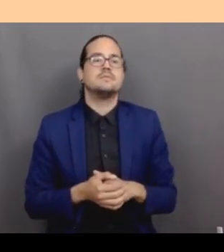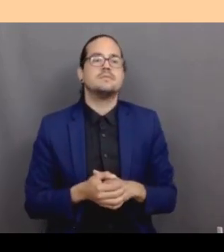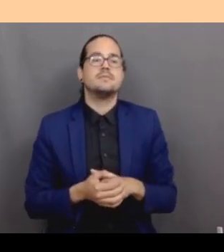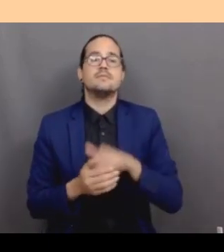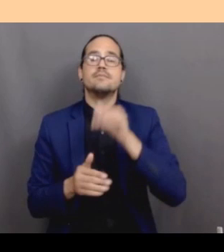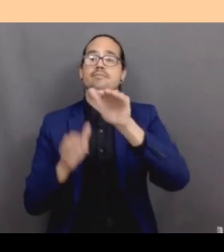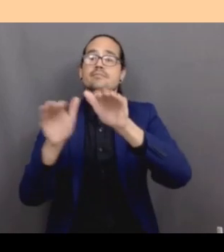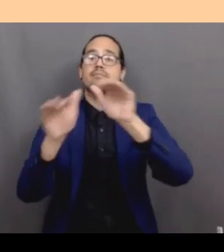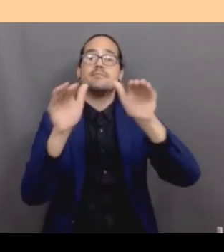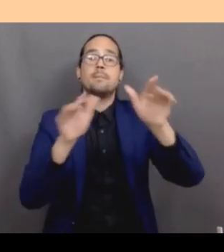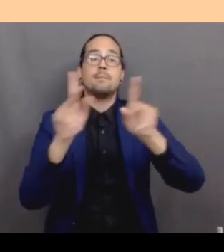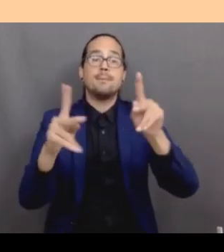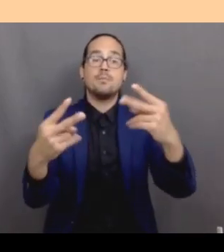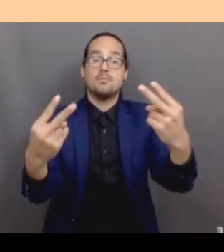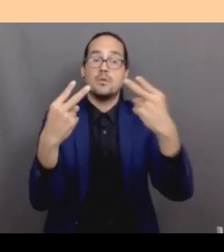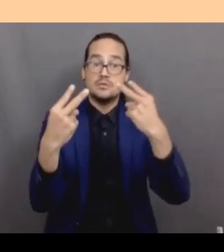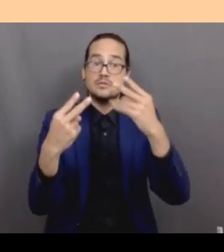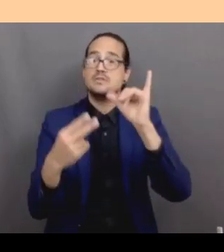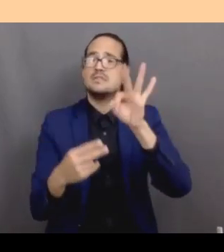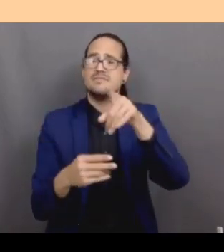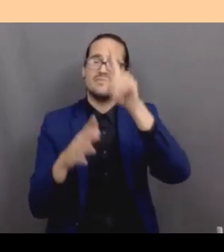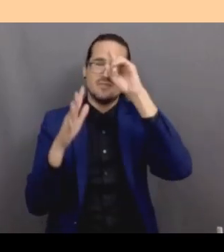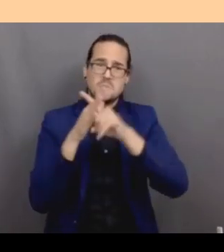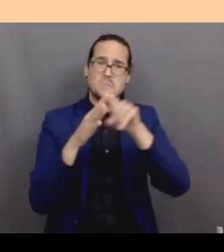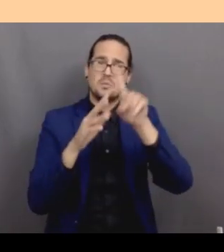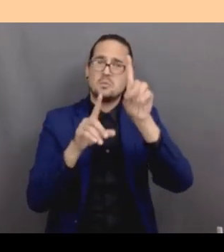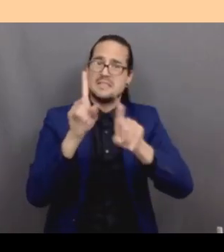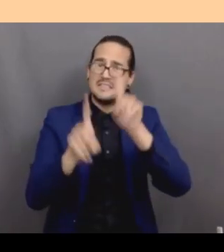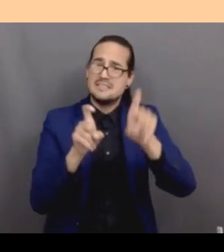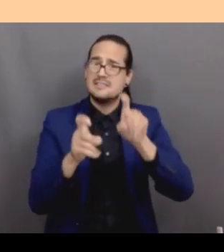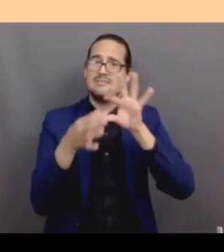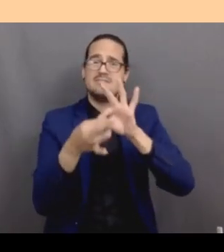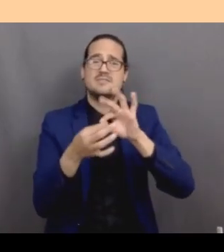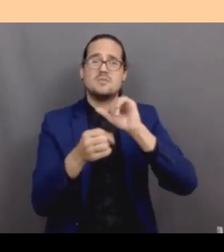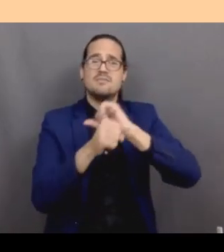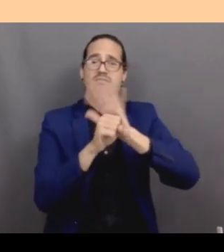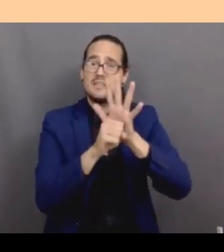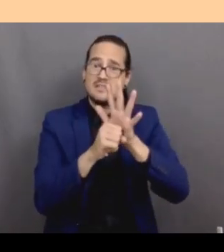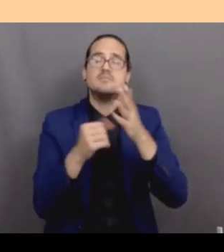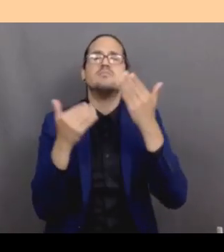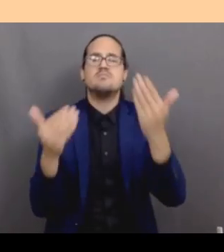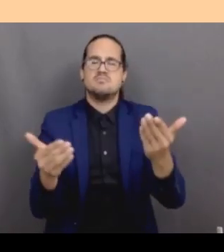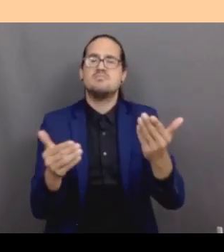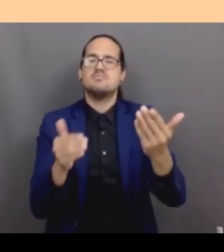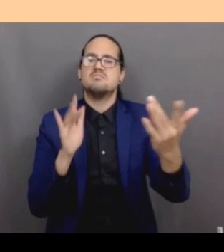about COVID-19, you are welcome to call the phone line that Benita referenced. That's at